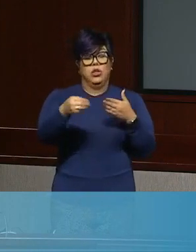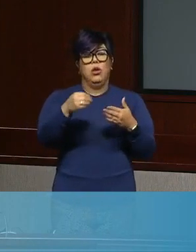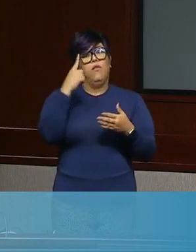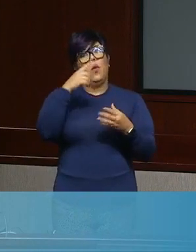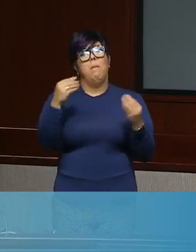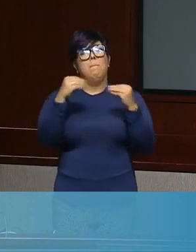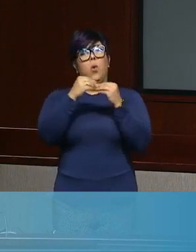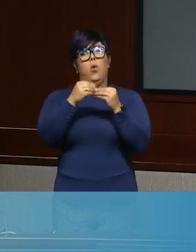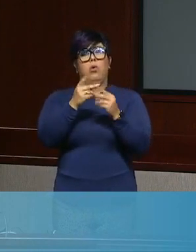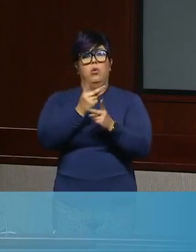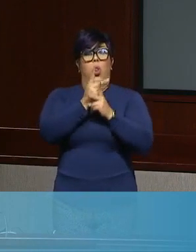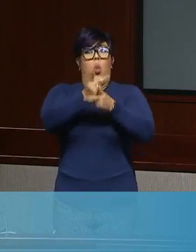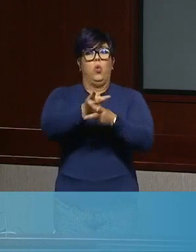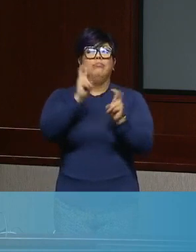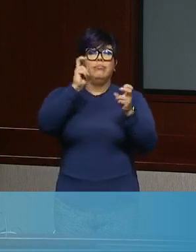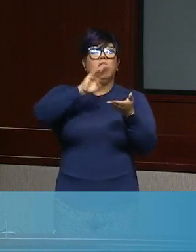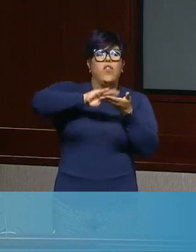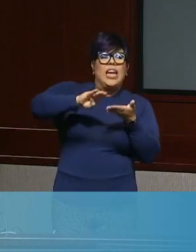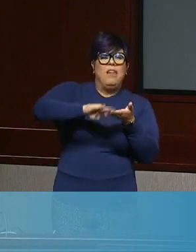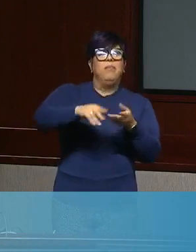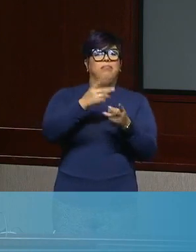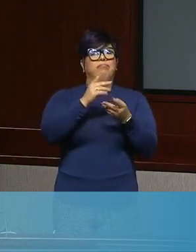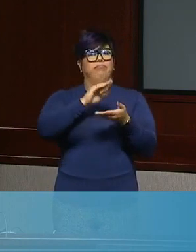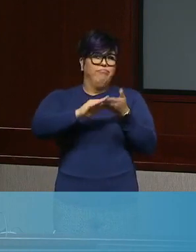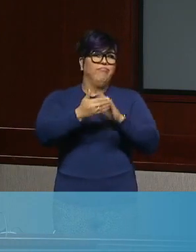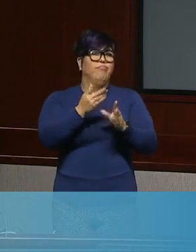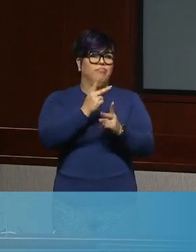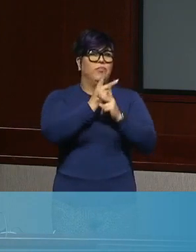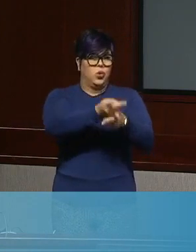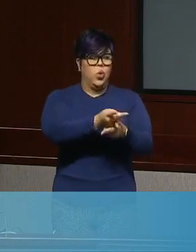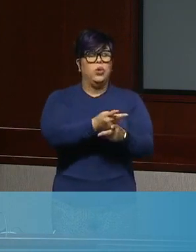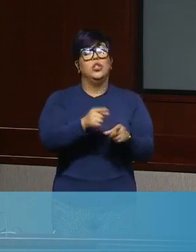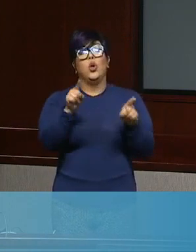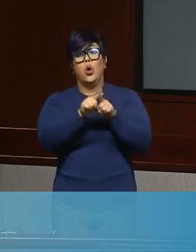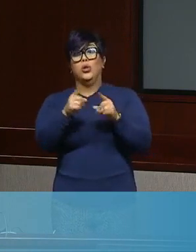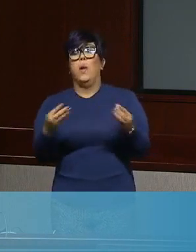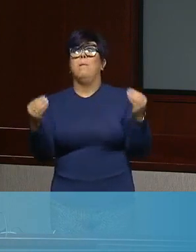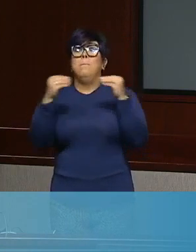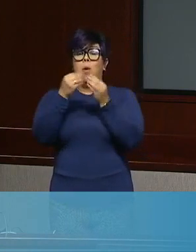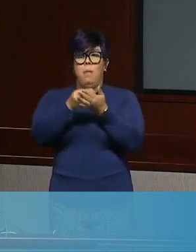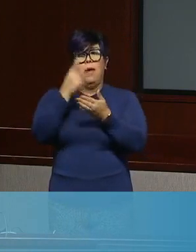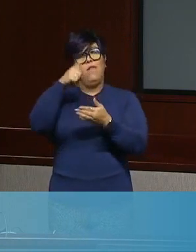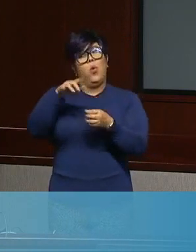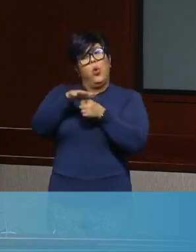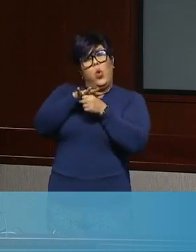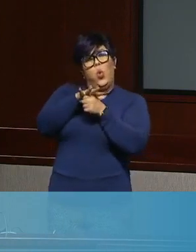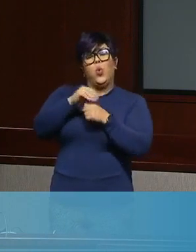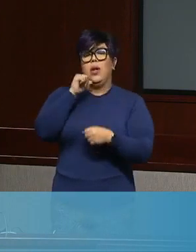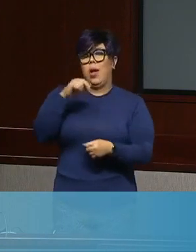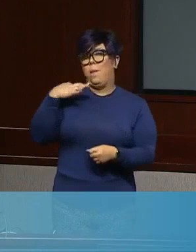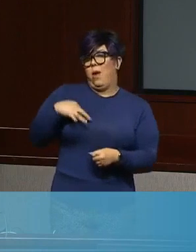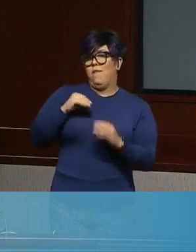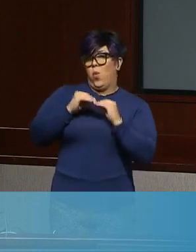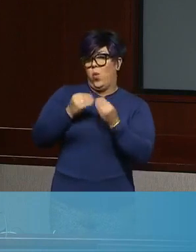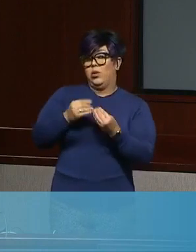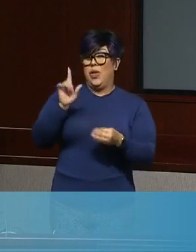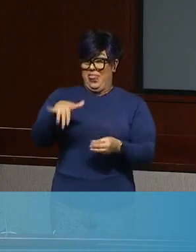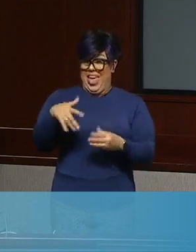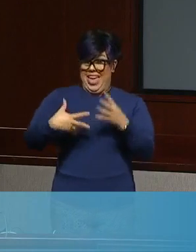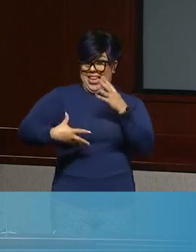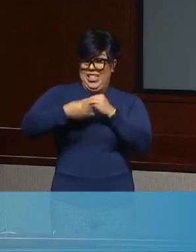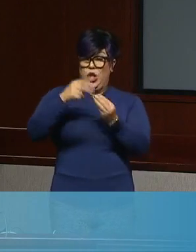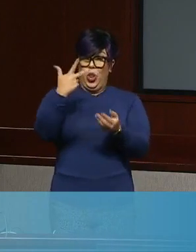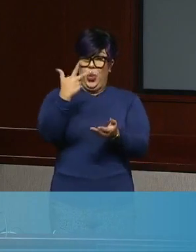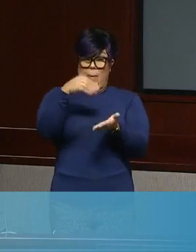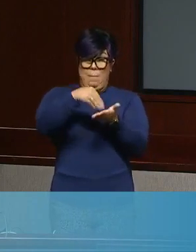loans and an additional $2 million in grant funding for area nonprofits. The additional $3 million in assistance